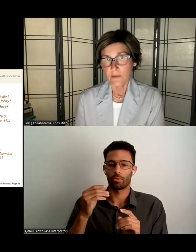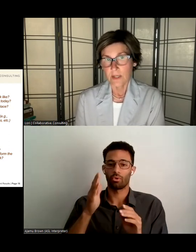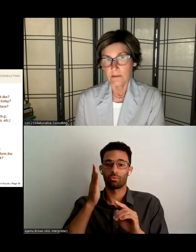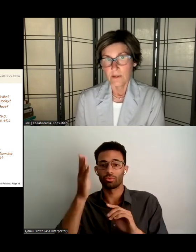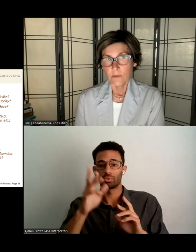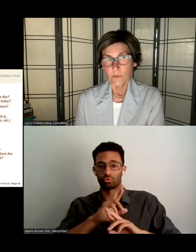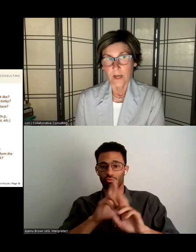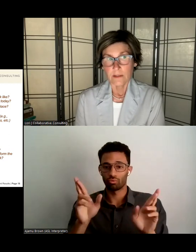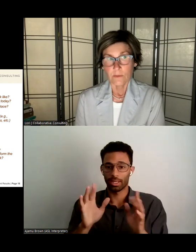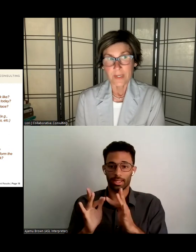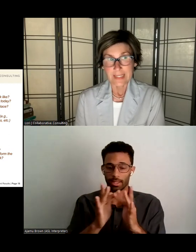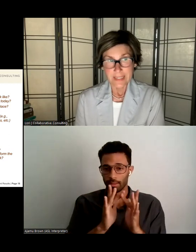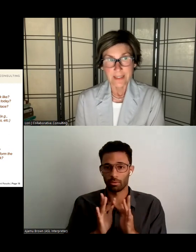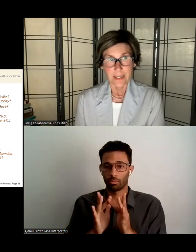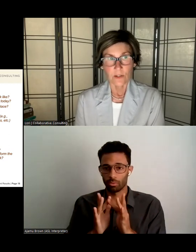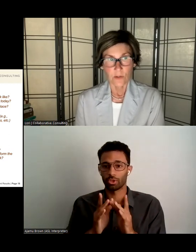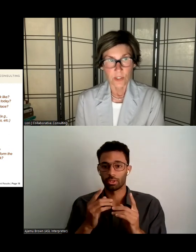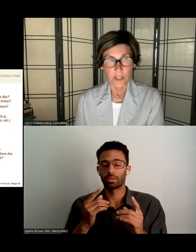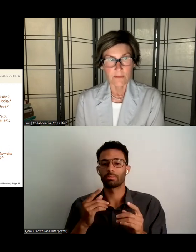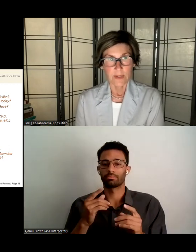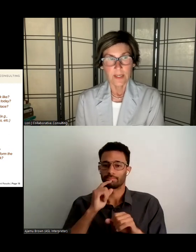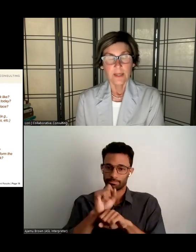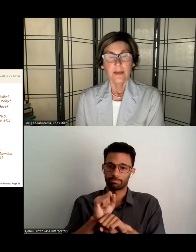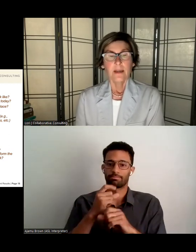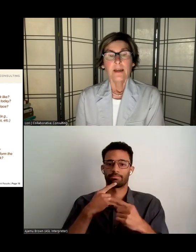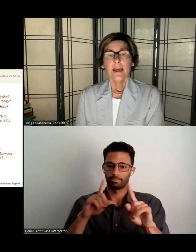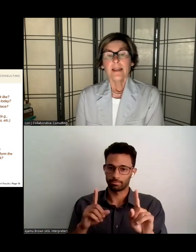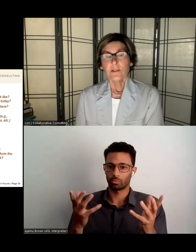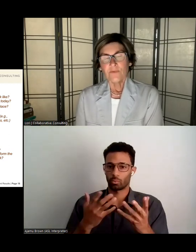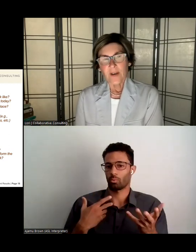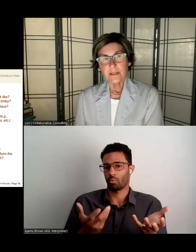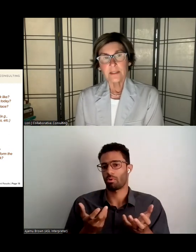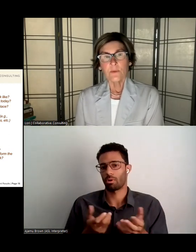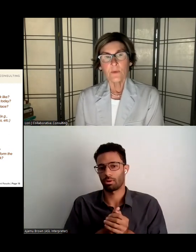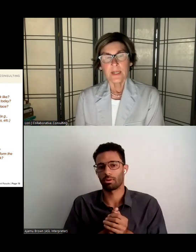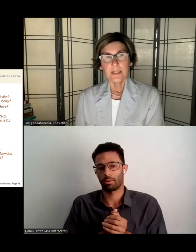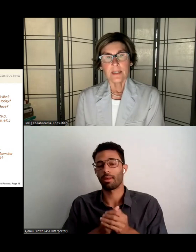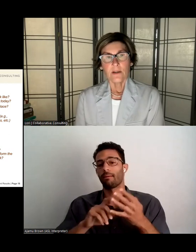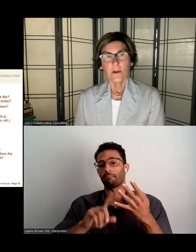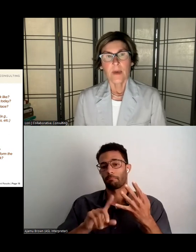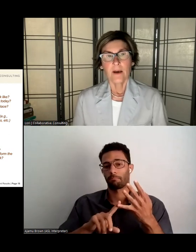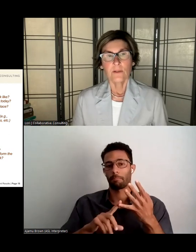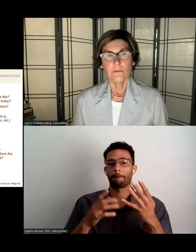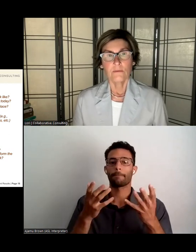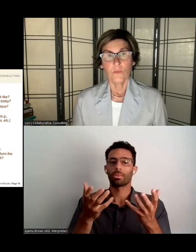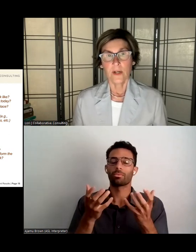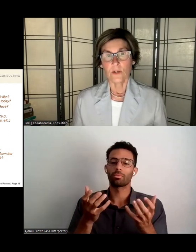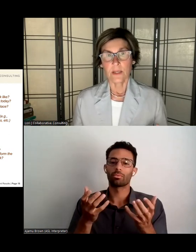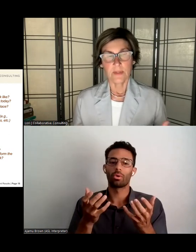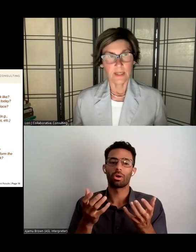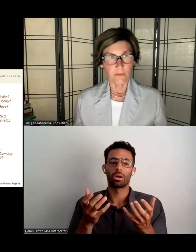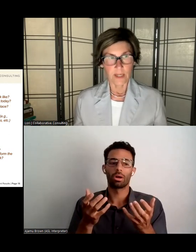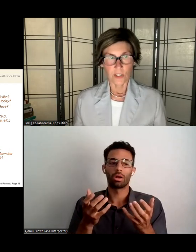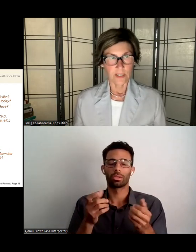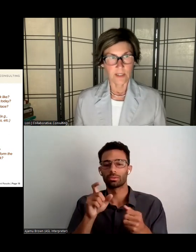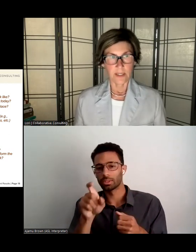is achieving what we intended it to achieve? And then finally, we wanted to hear about what are